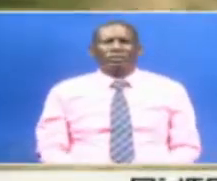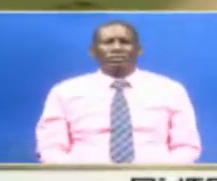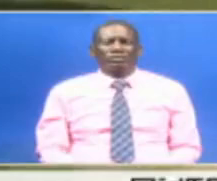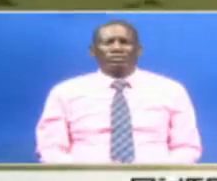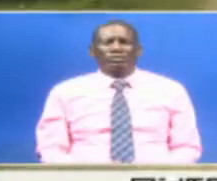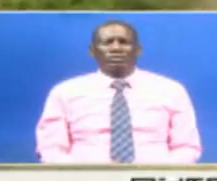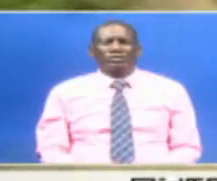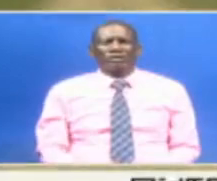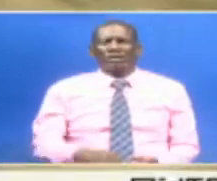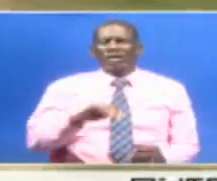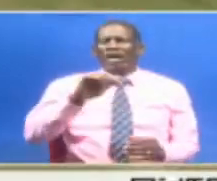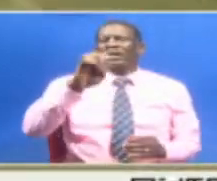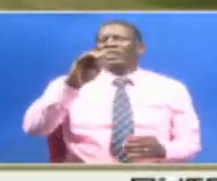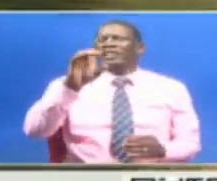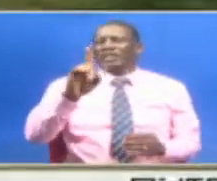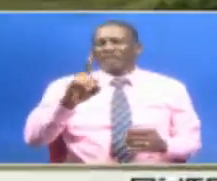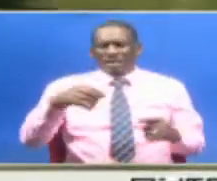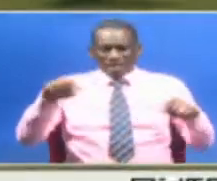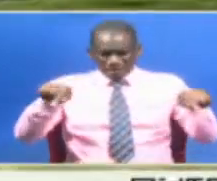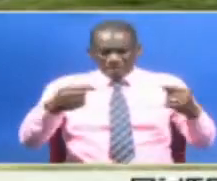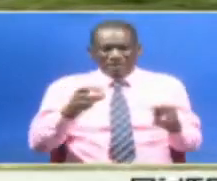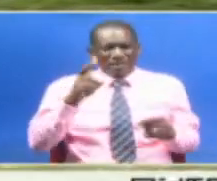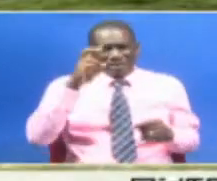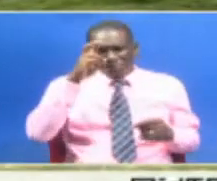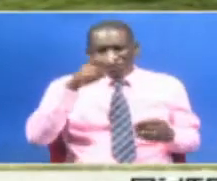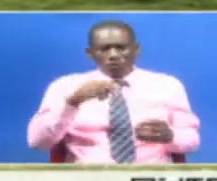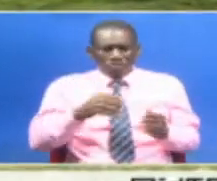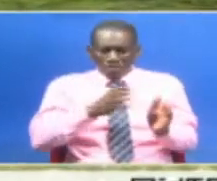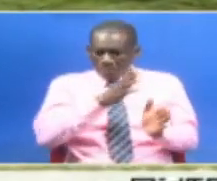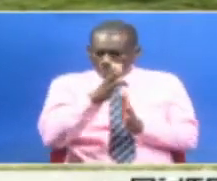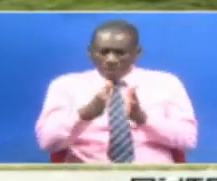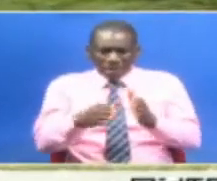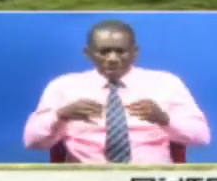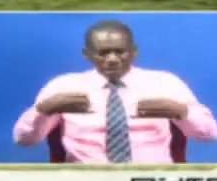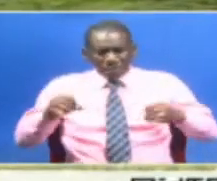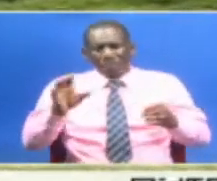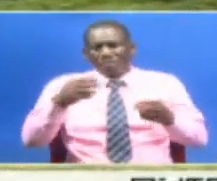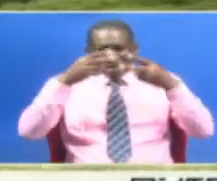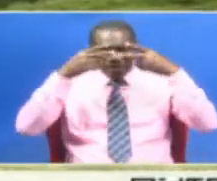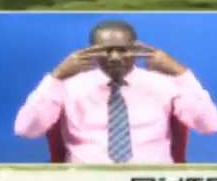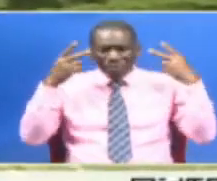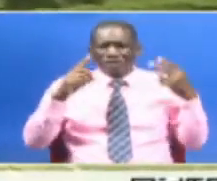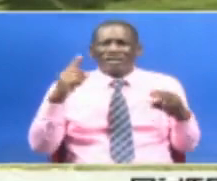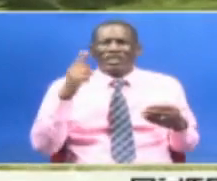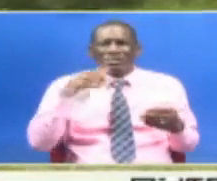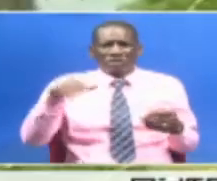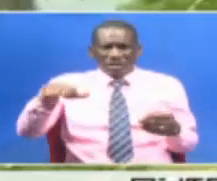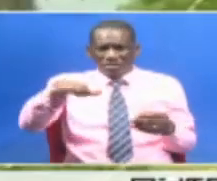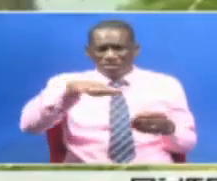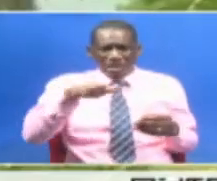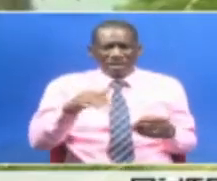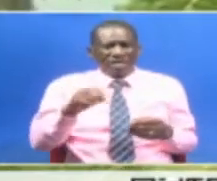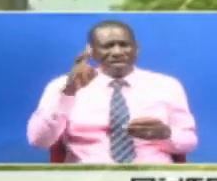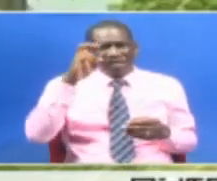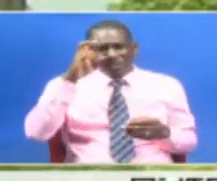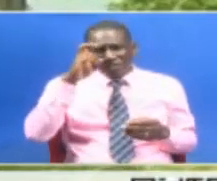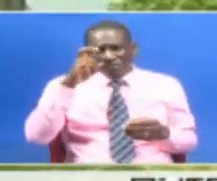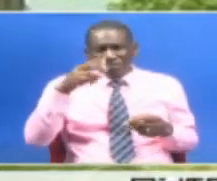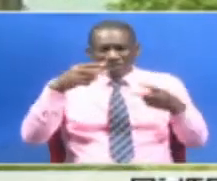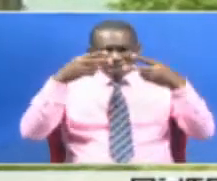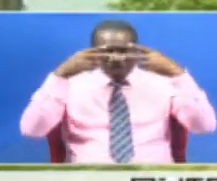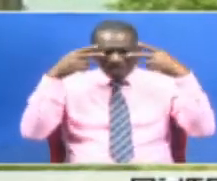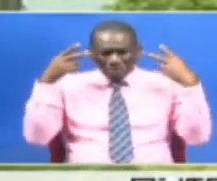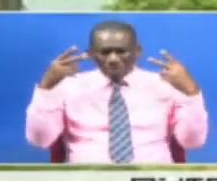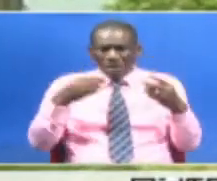The IED attack is believed to have been planned and executed by Al-Shabaab terrorists in the area. The suspected militants have been on